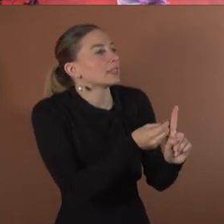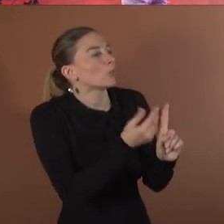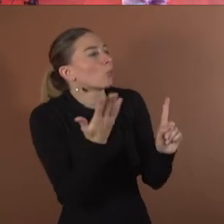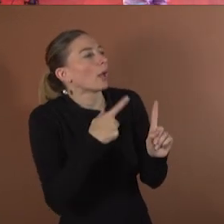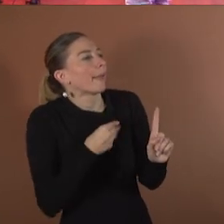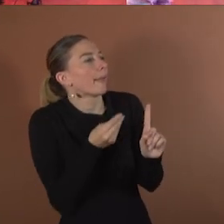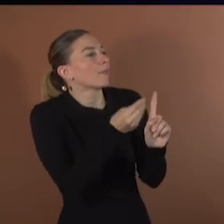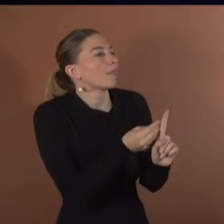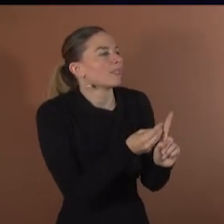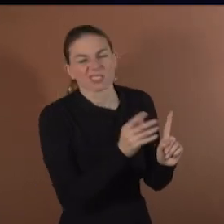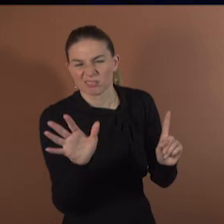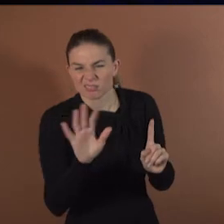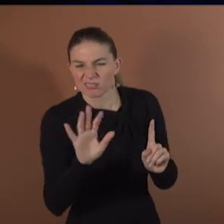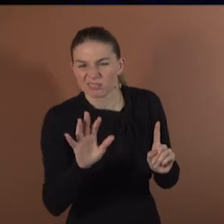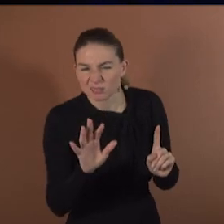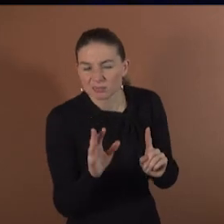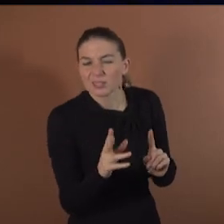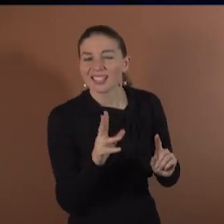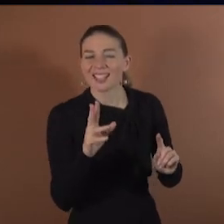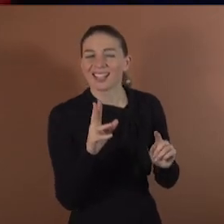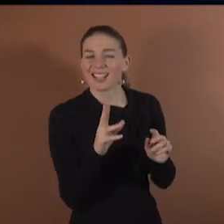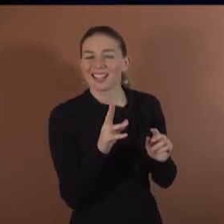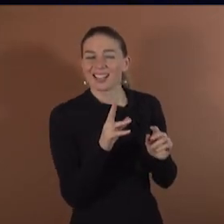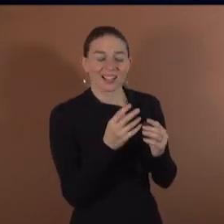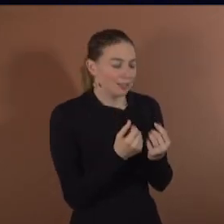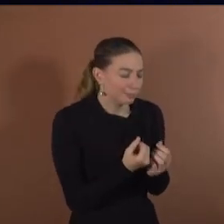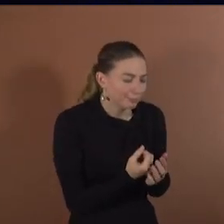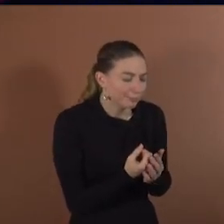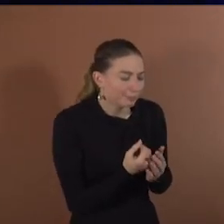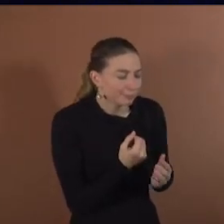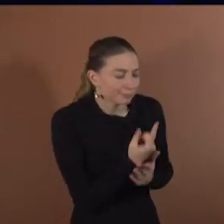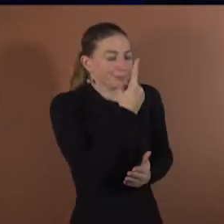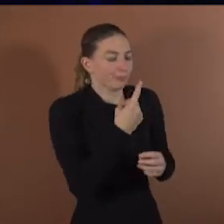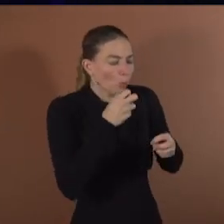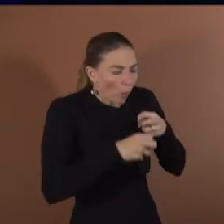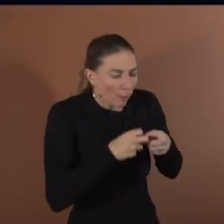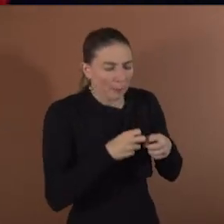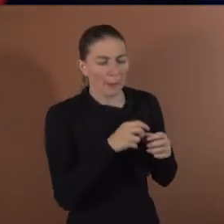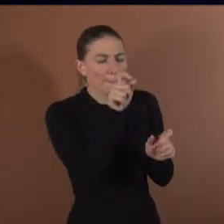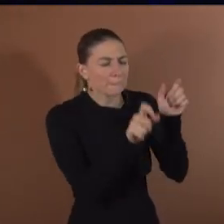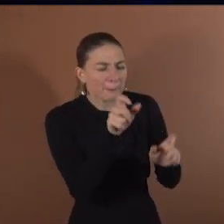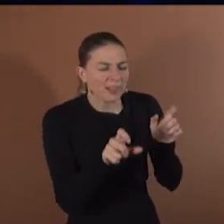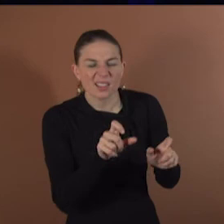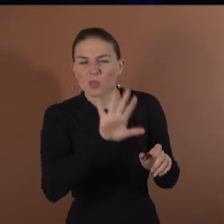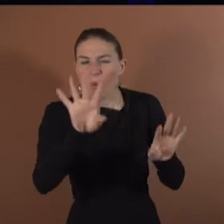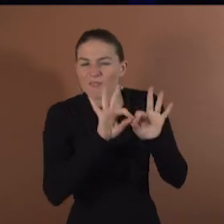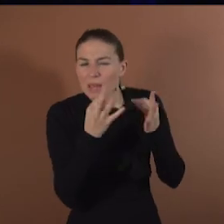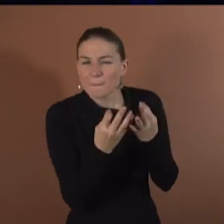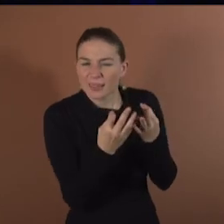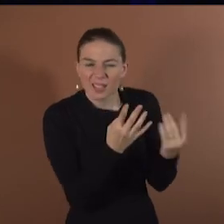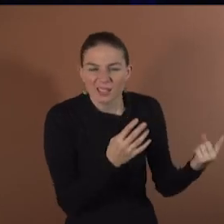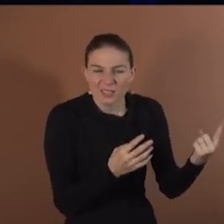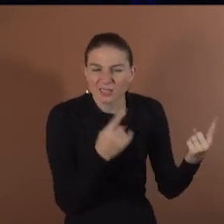thing you would pick up, are very, very slight indeed, because you eat the same breakfast cereal, you're made of the same DNA, it's pretty unlikely.